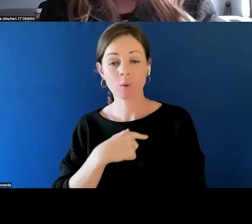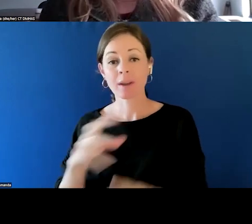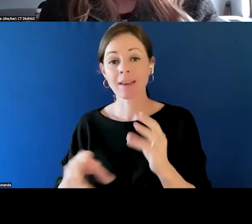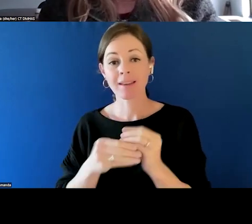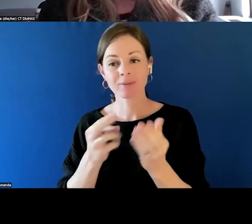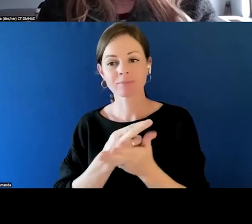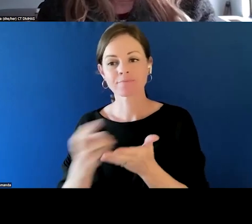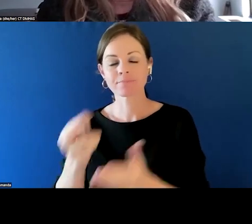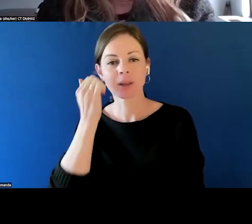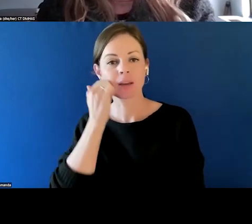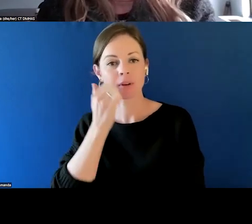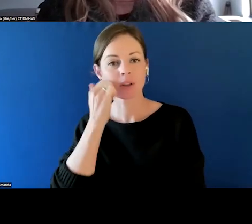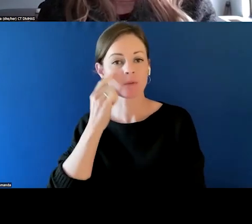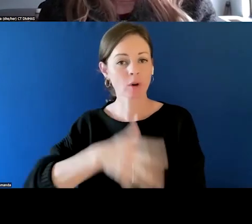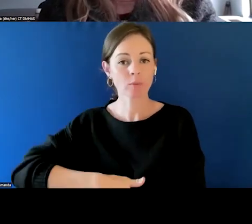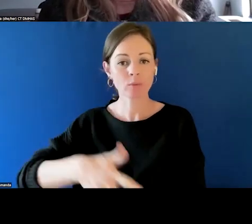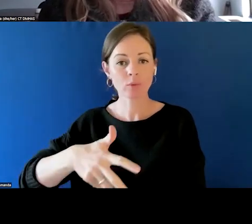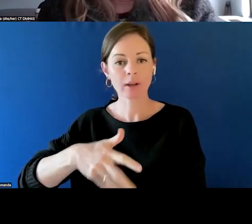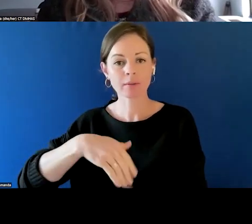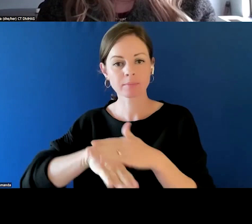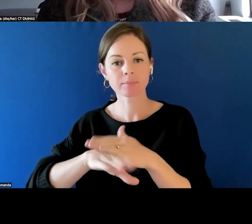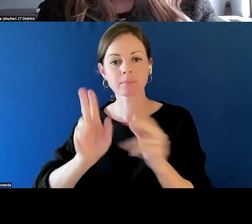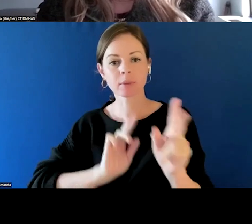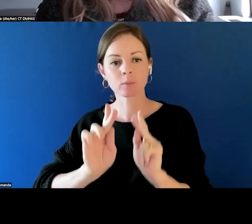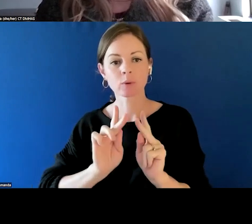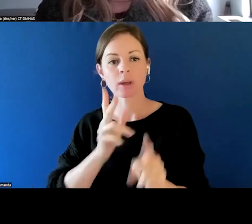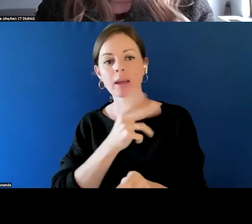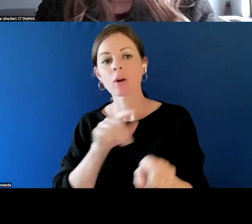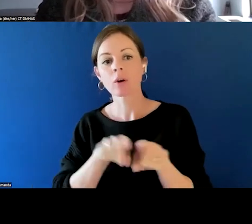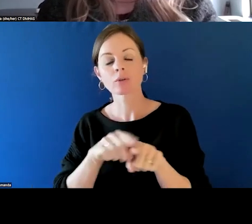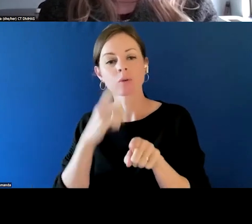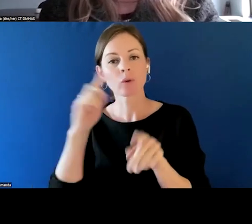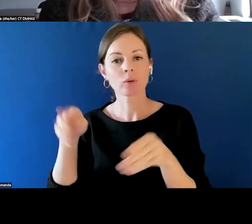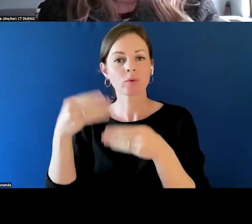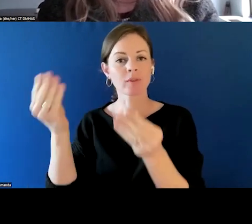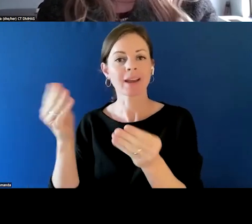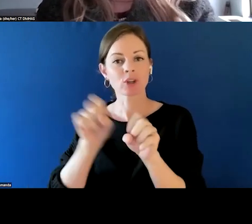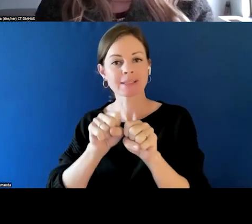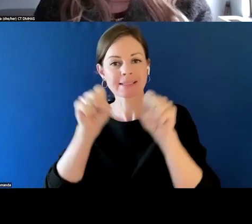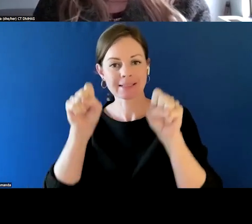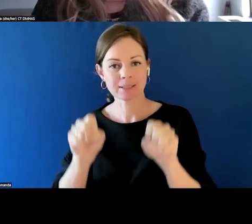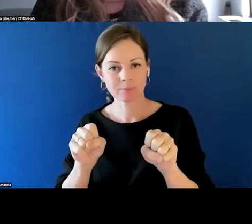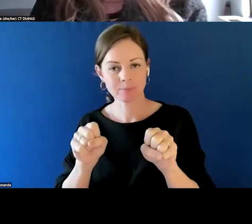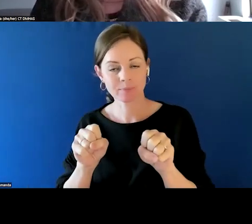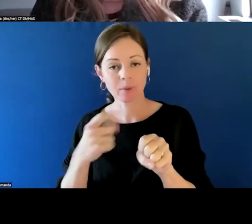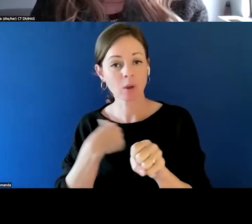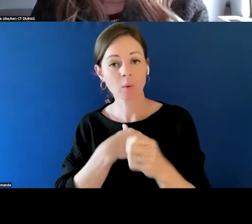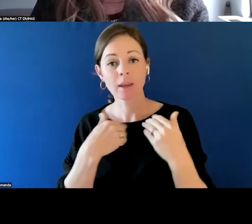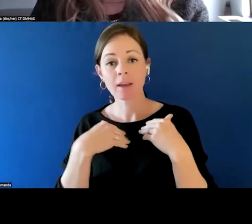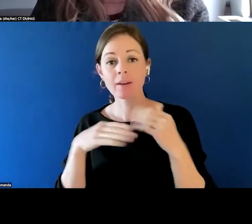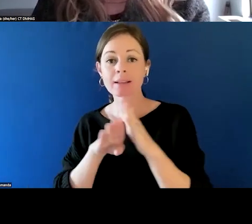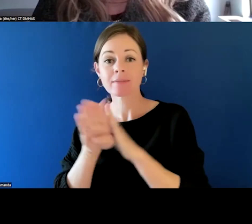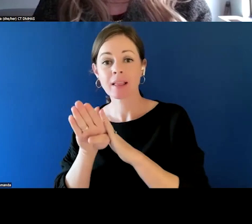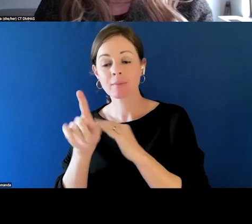day, both for pregnant and birthing people, but as well for our provider system. So we have a developed toolkit.